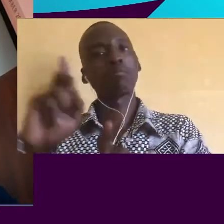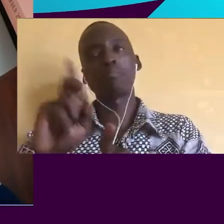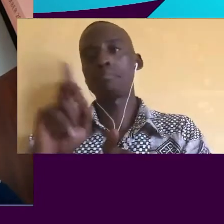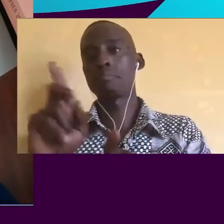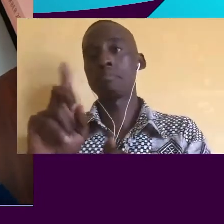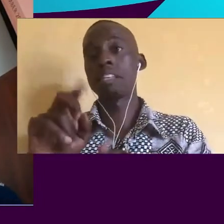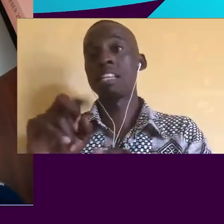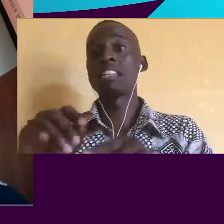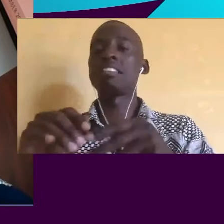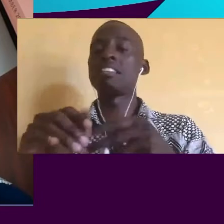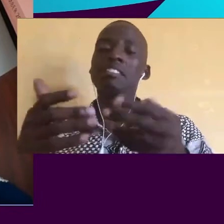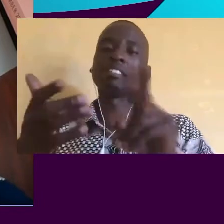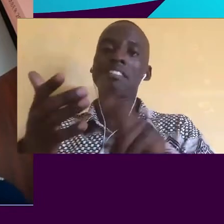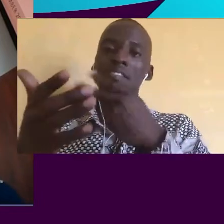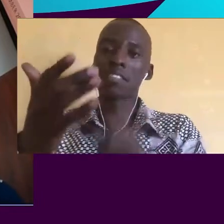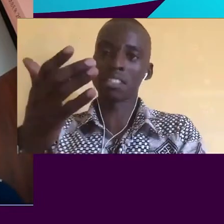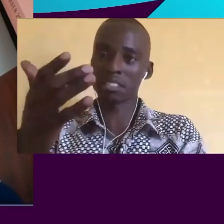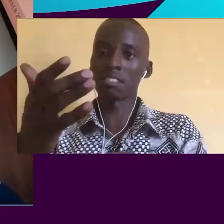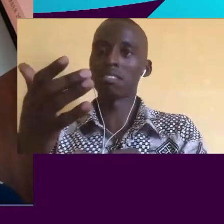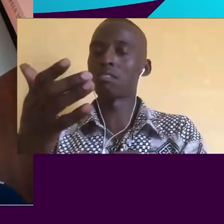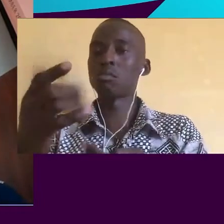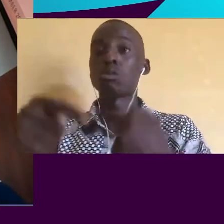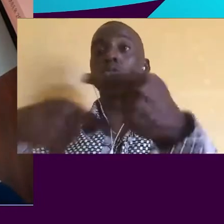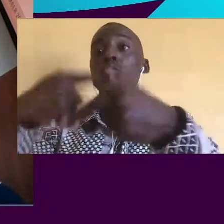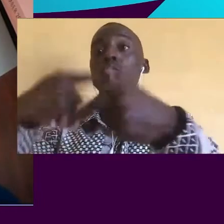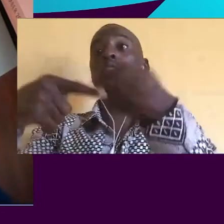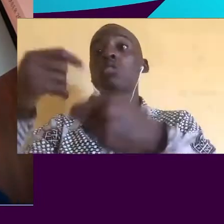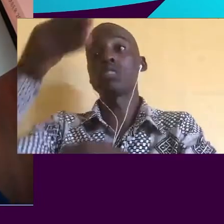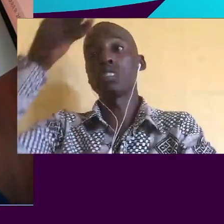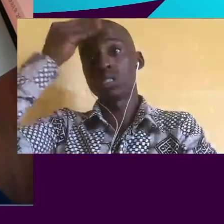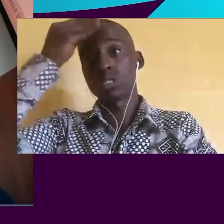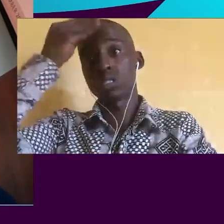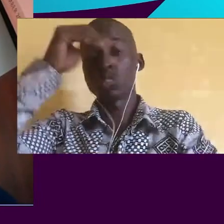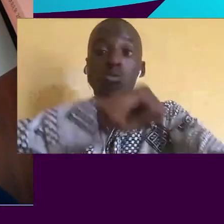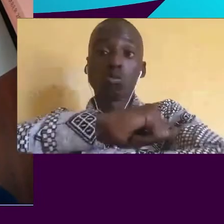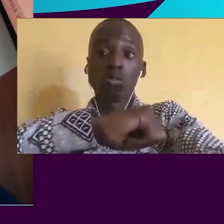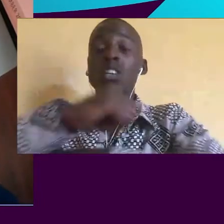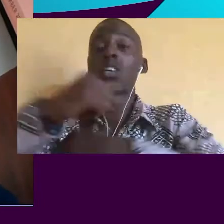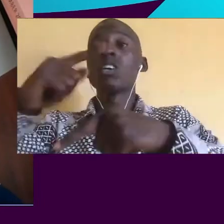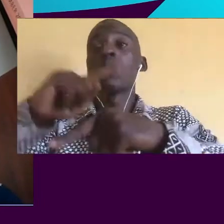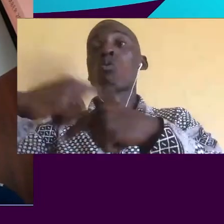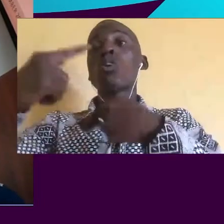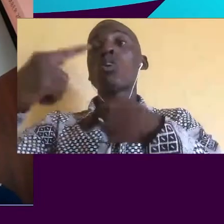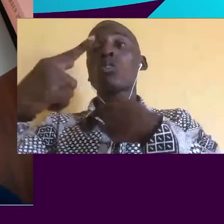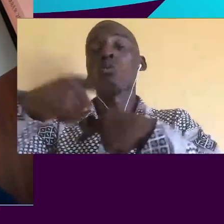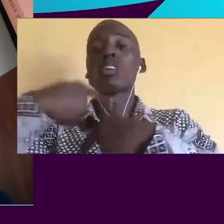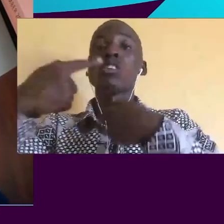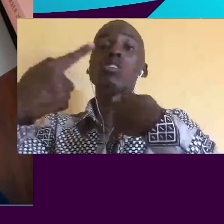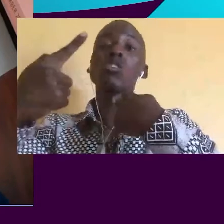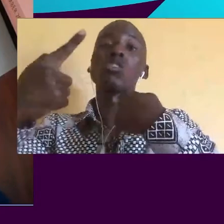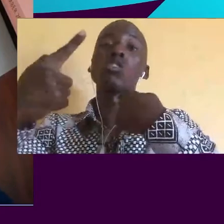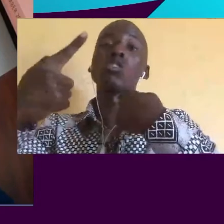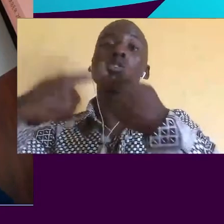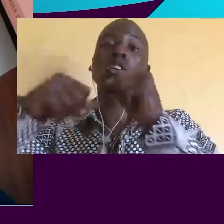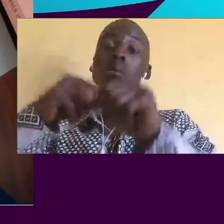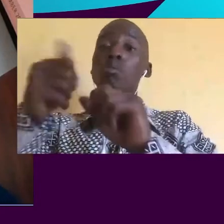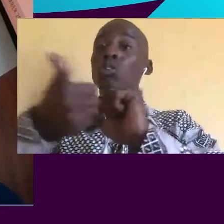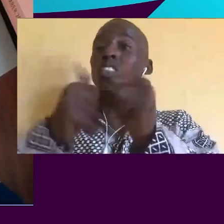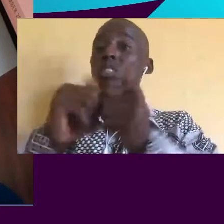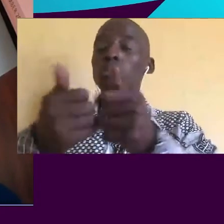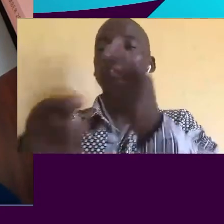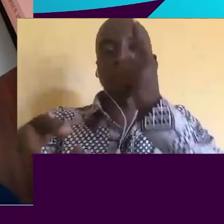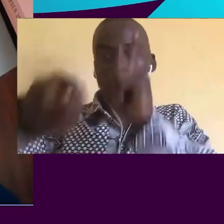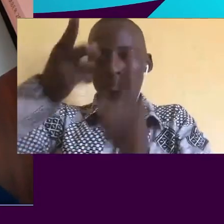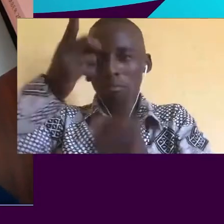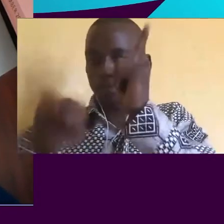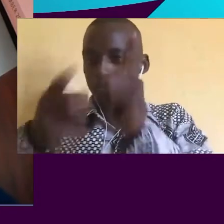themselves out of the school system. So as we talk about sports and athletics in schools, we equally need to